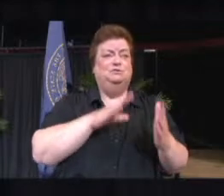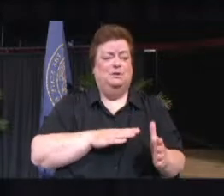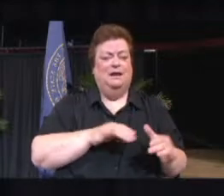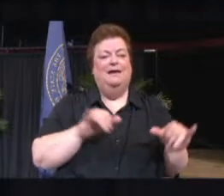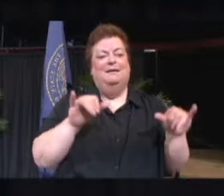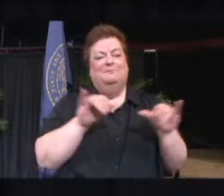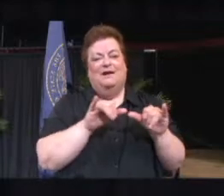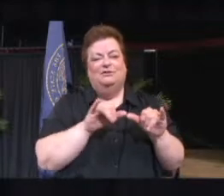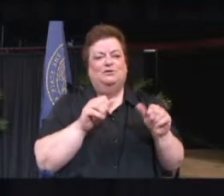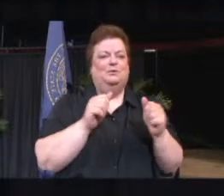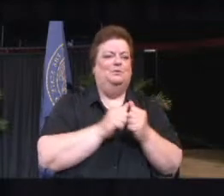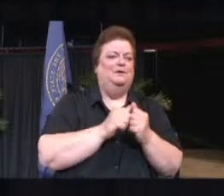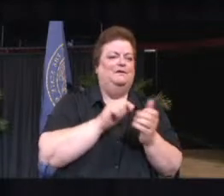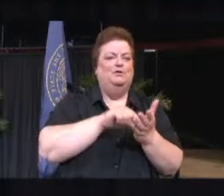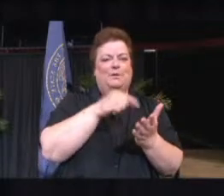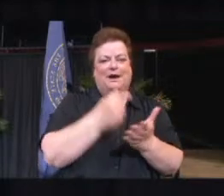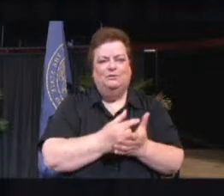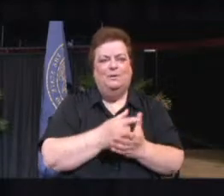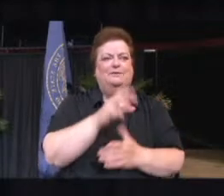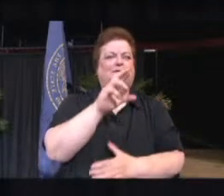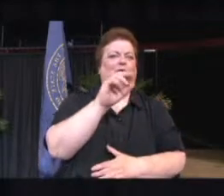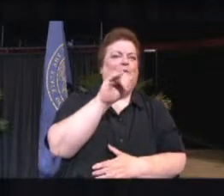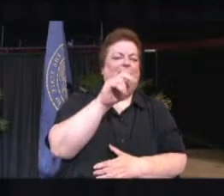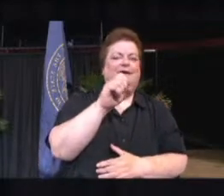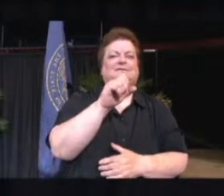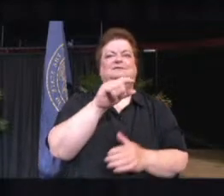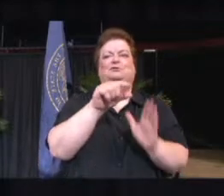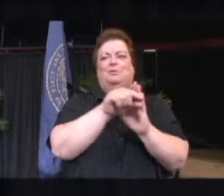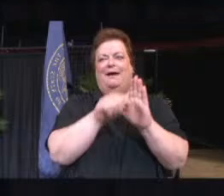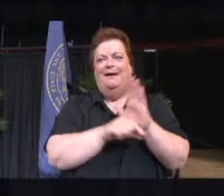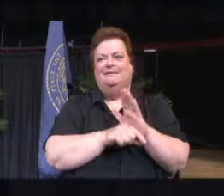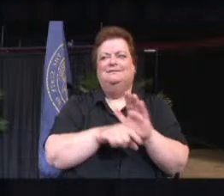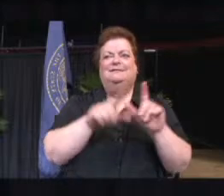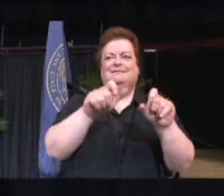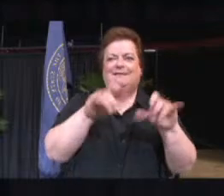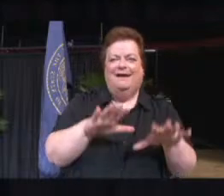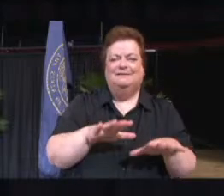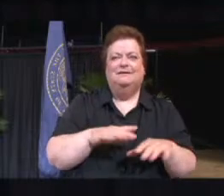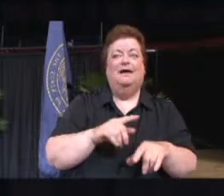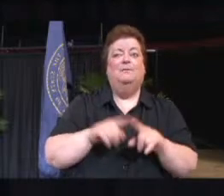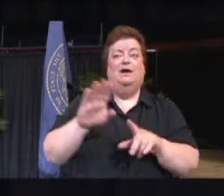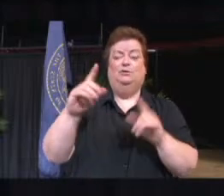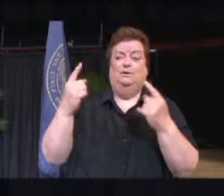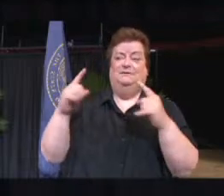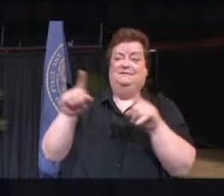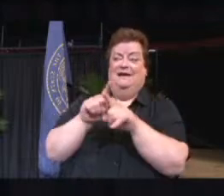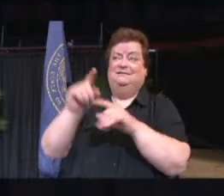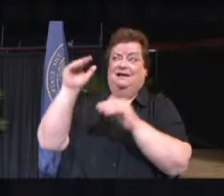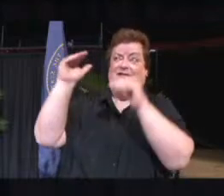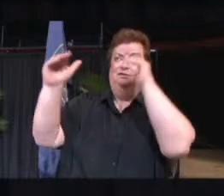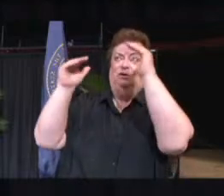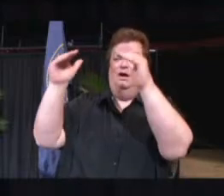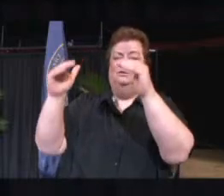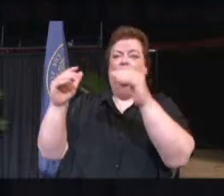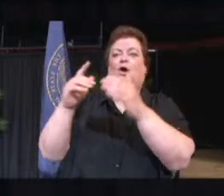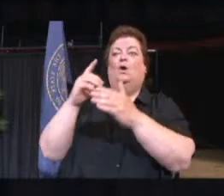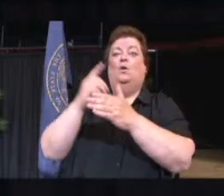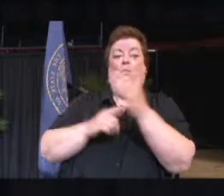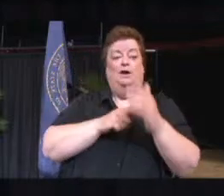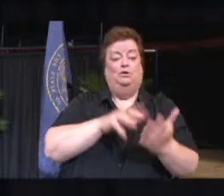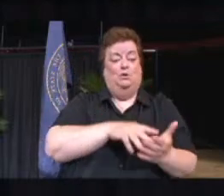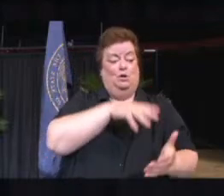by graduation rates and test scores, your success as adults will be measured by how you use what you have